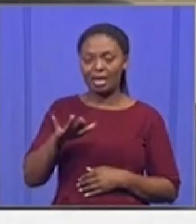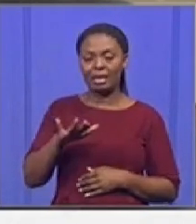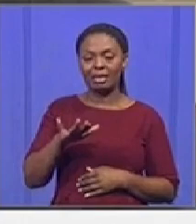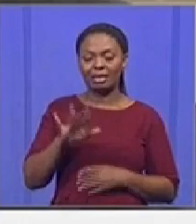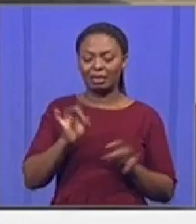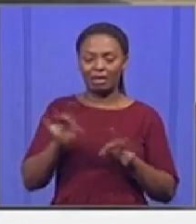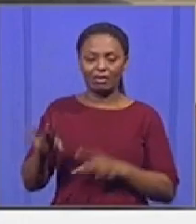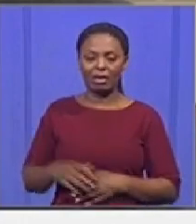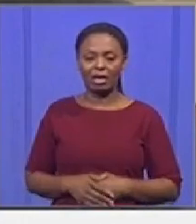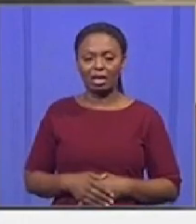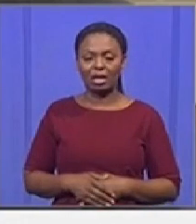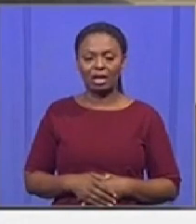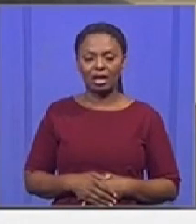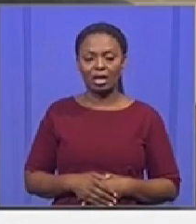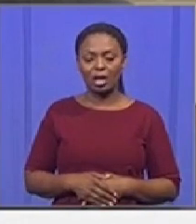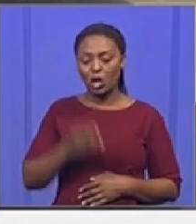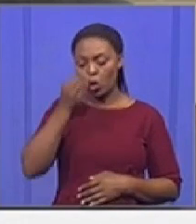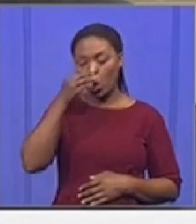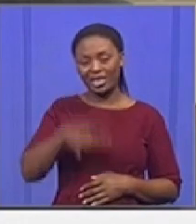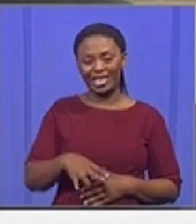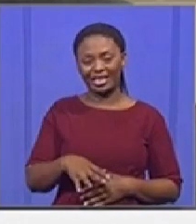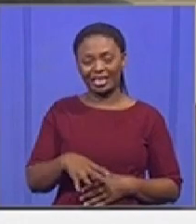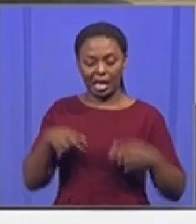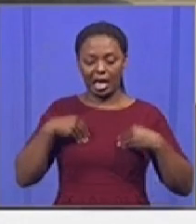their nonsense, because